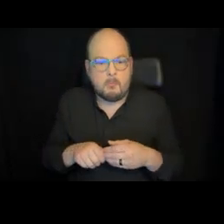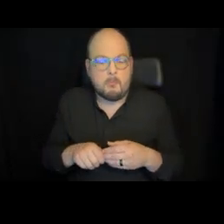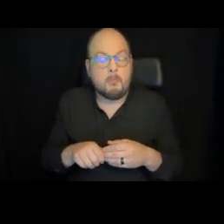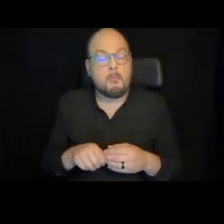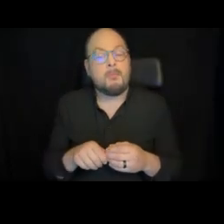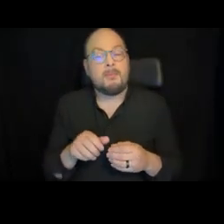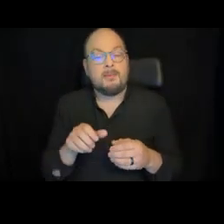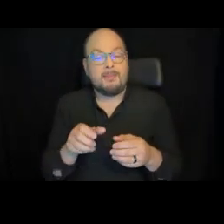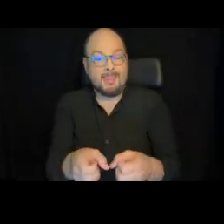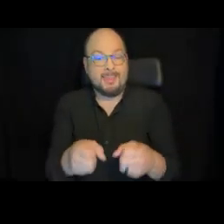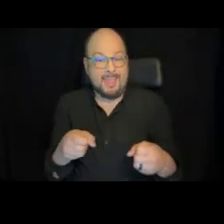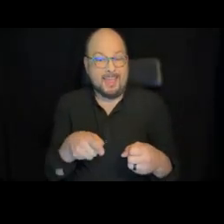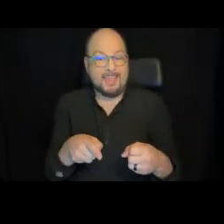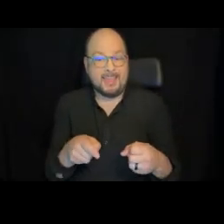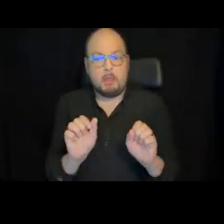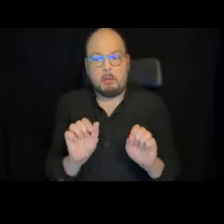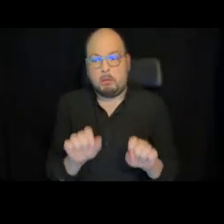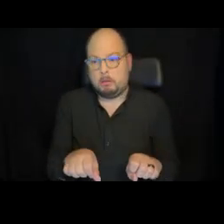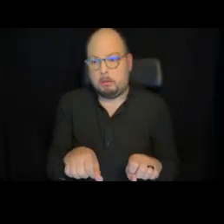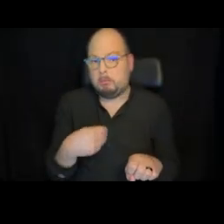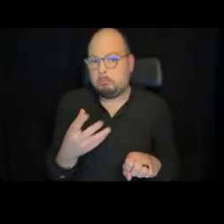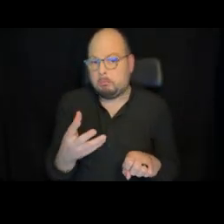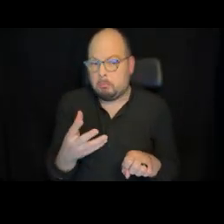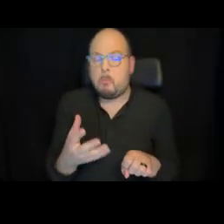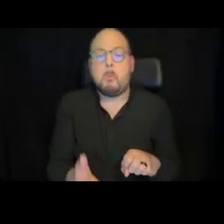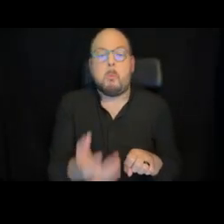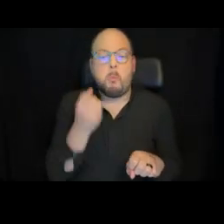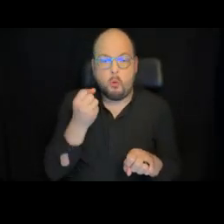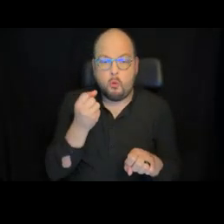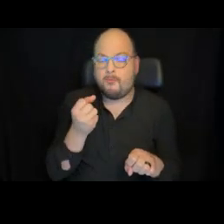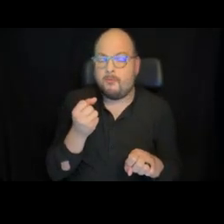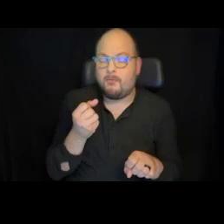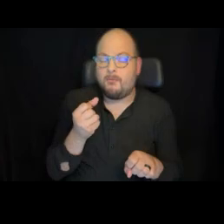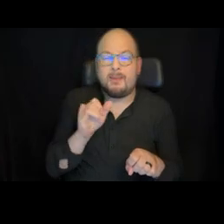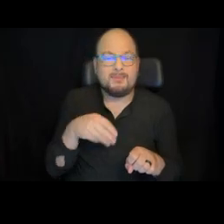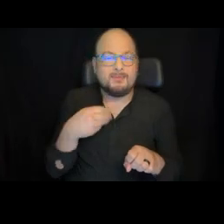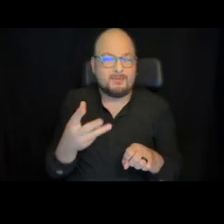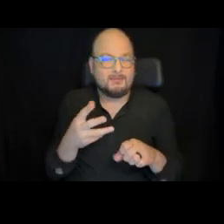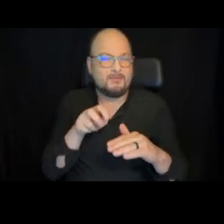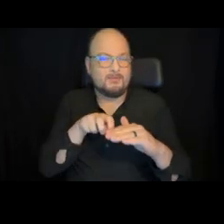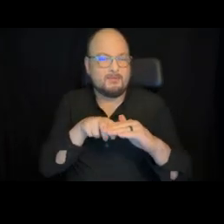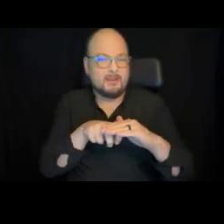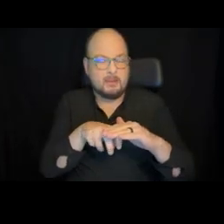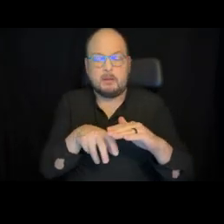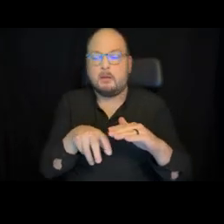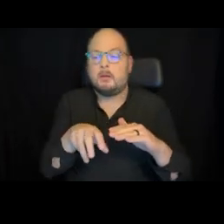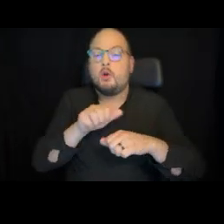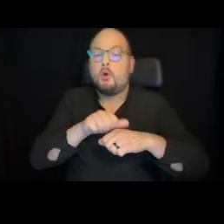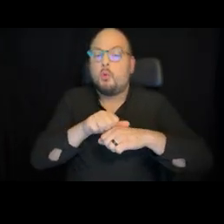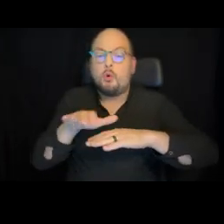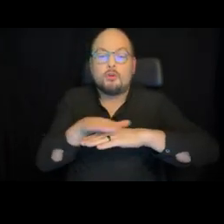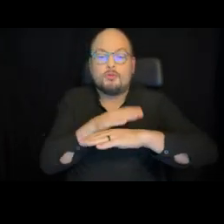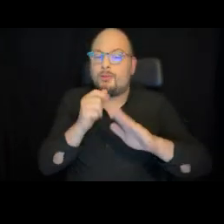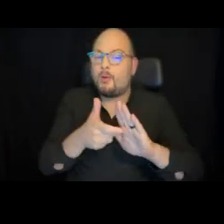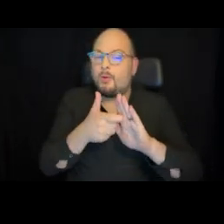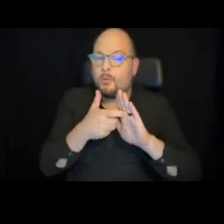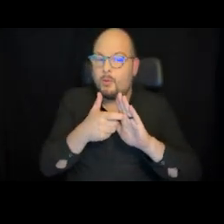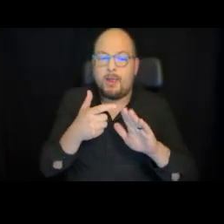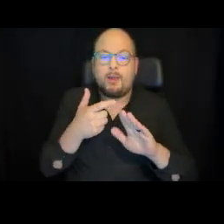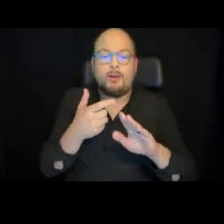the resident if it provides knee space. And keep in mind that work surfaces are not required by the Fair Housing